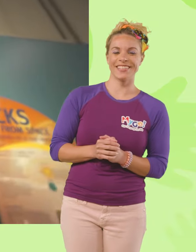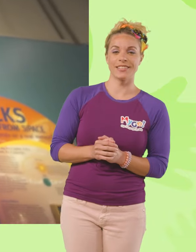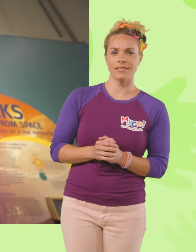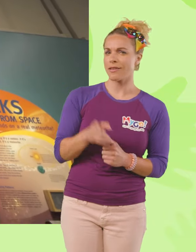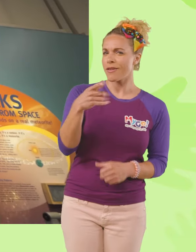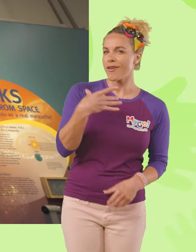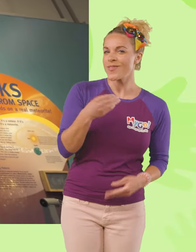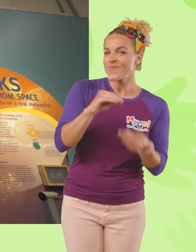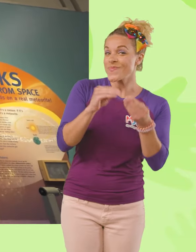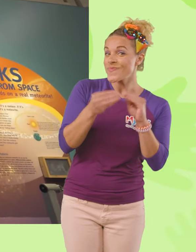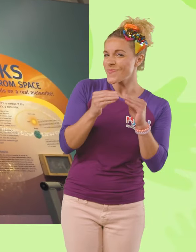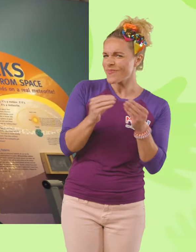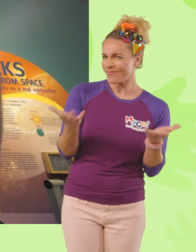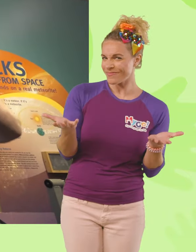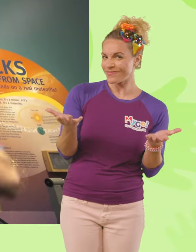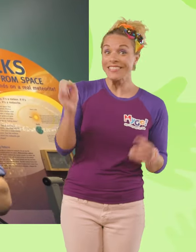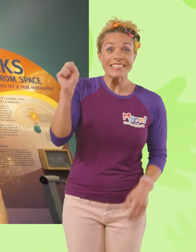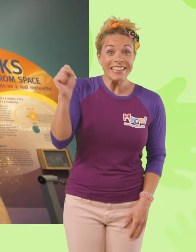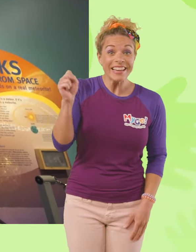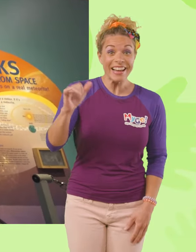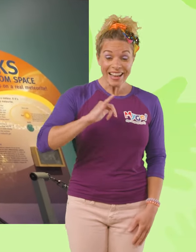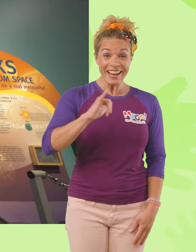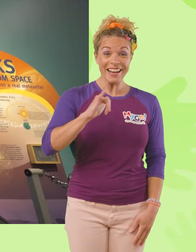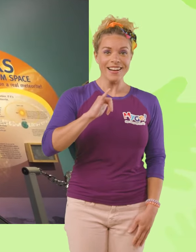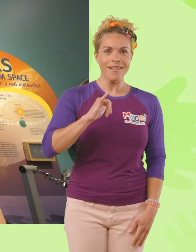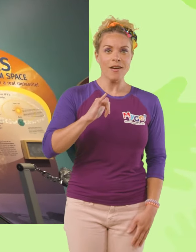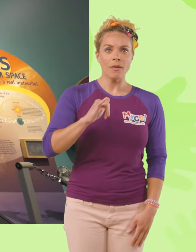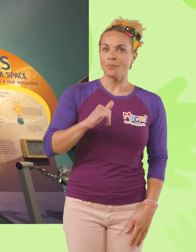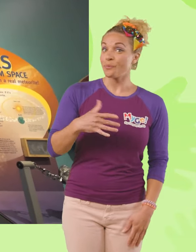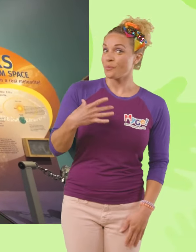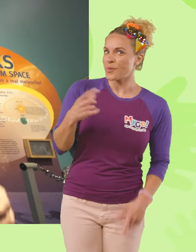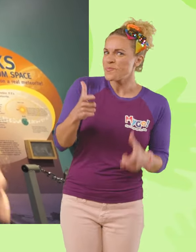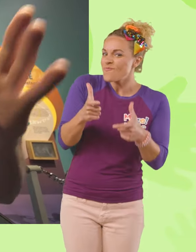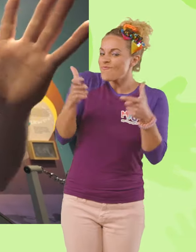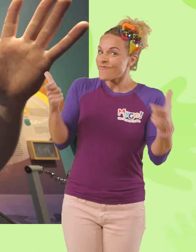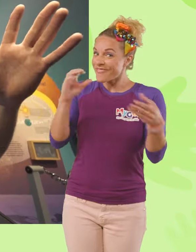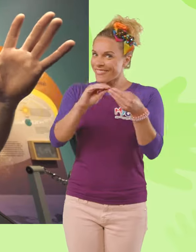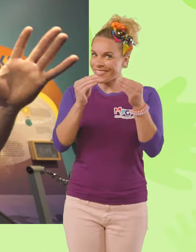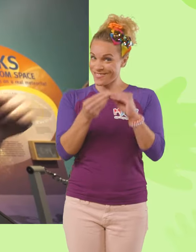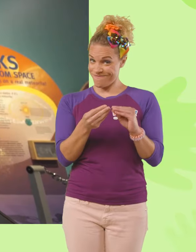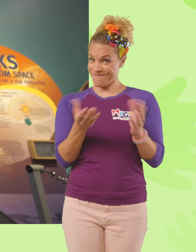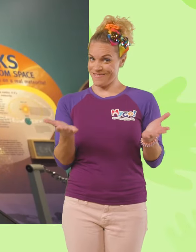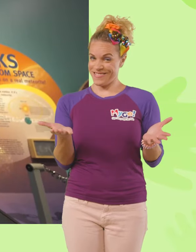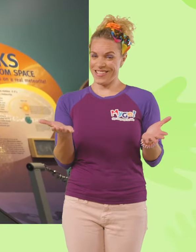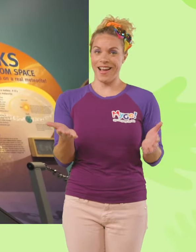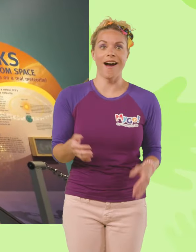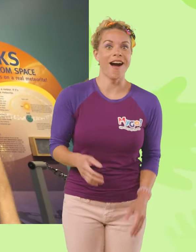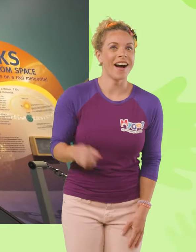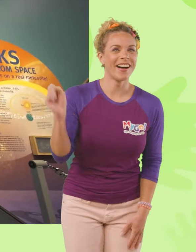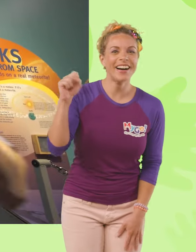Do you like numbers? Yeah, I do too. What about big